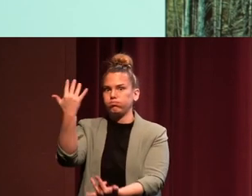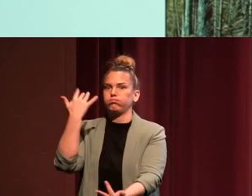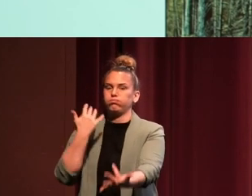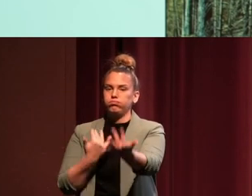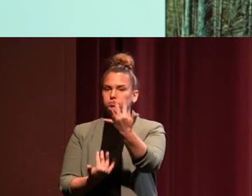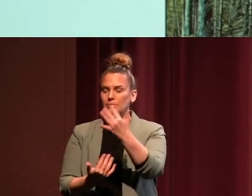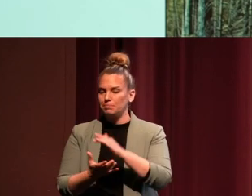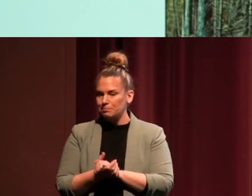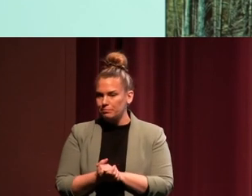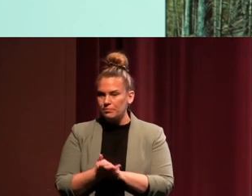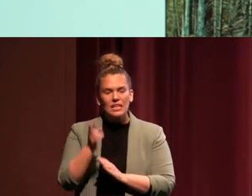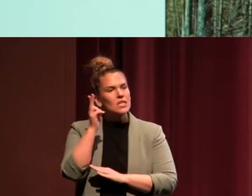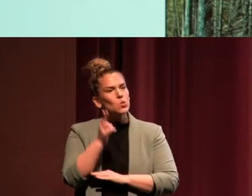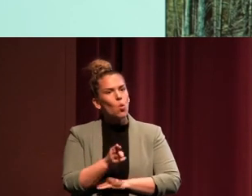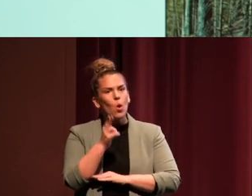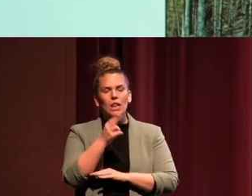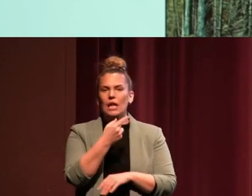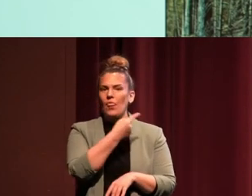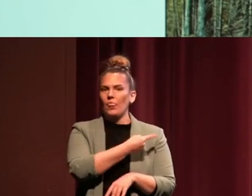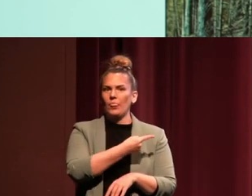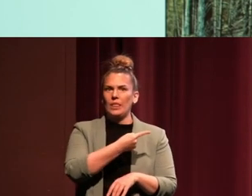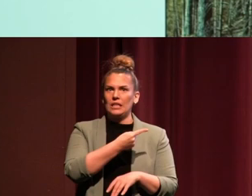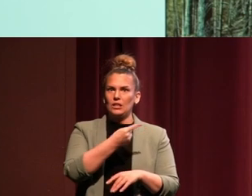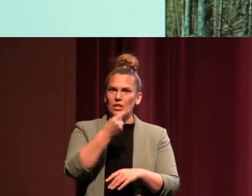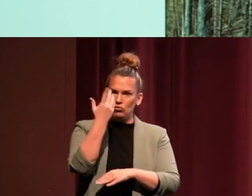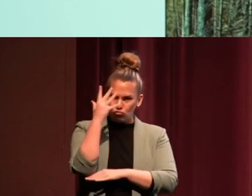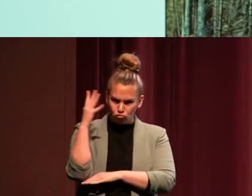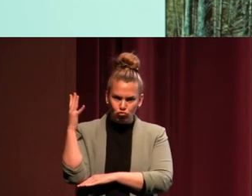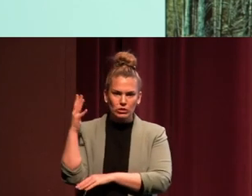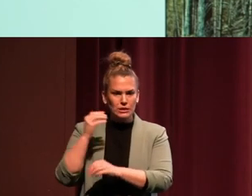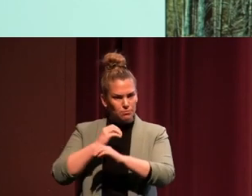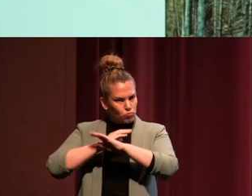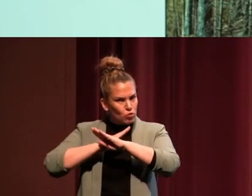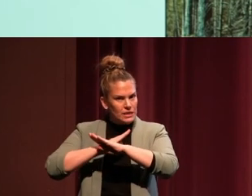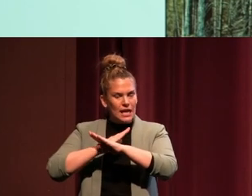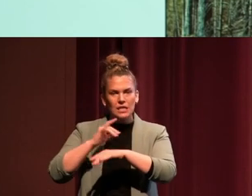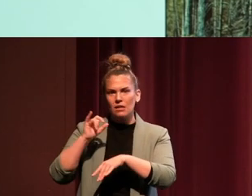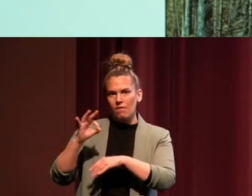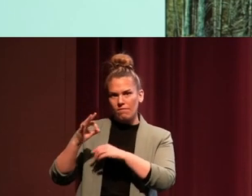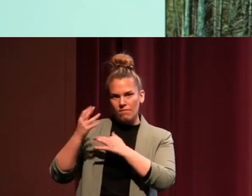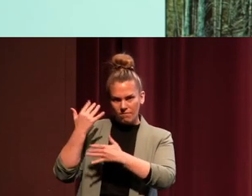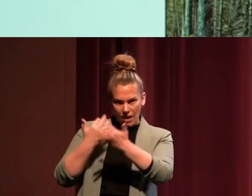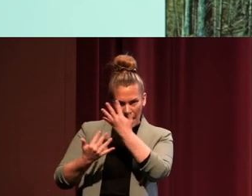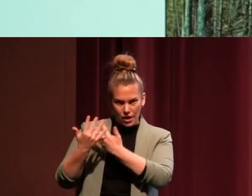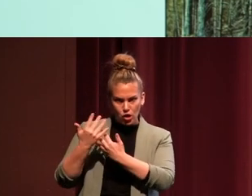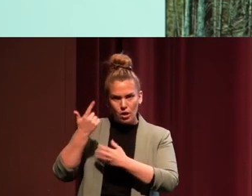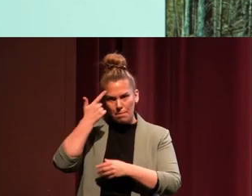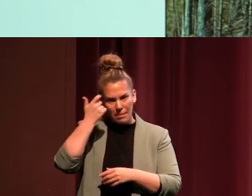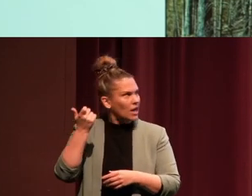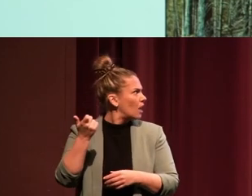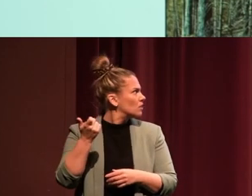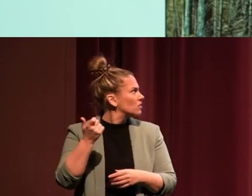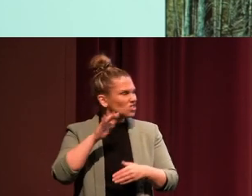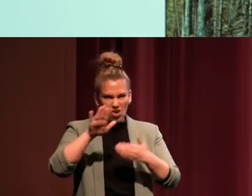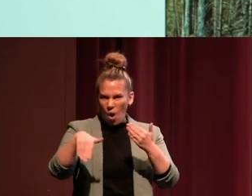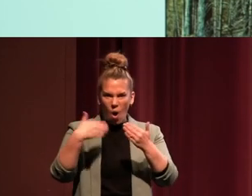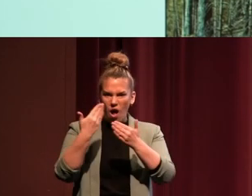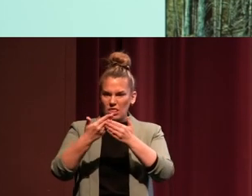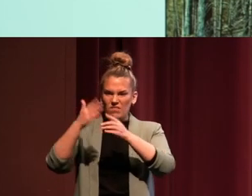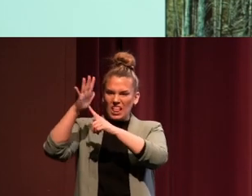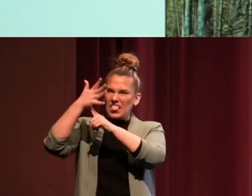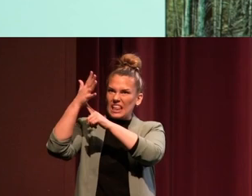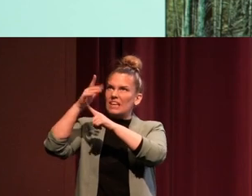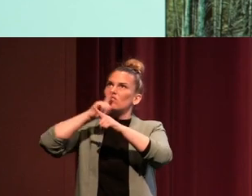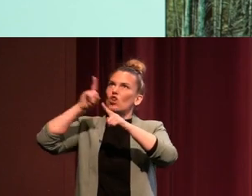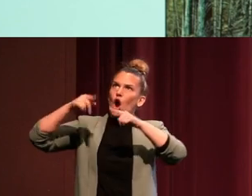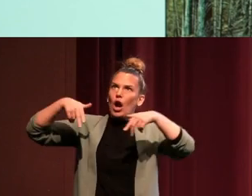Historically, these trees are well protected from fire because all the live surface vegetation is 150 feet in the air and because they're relatively